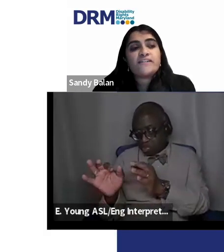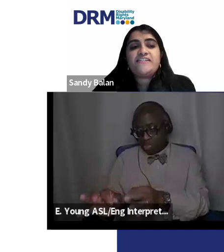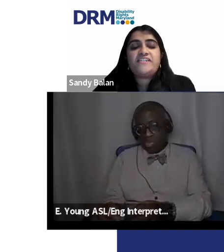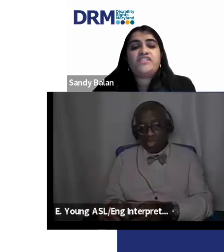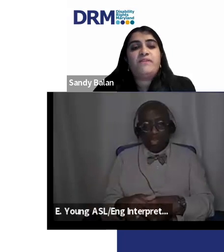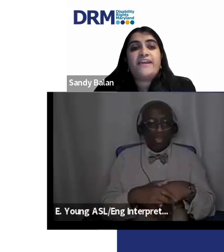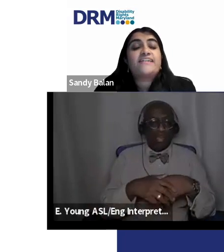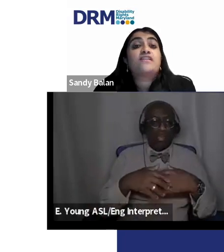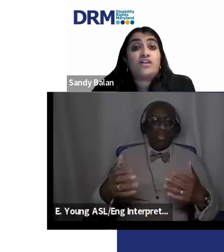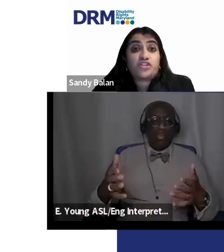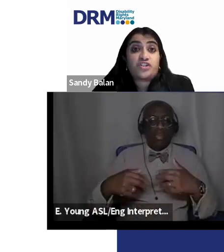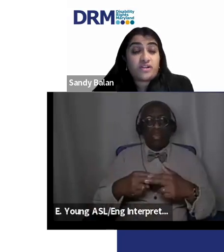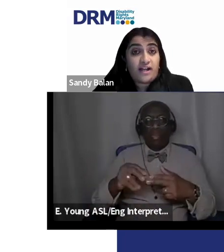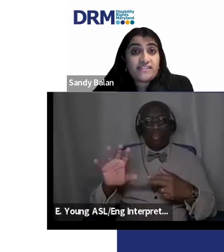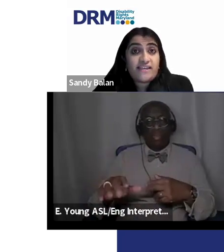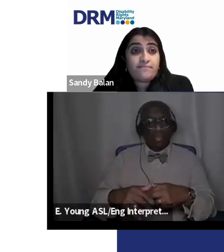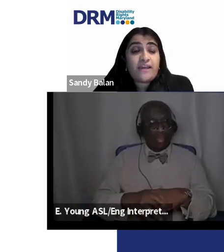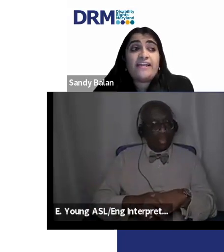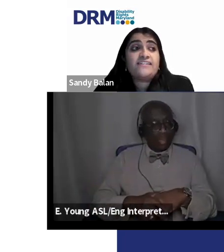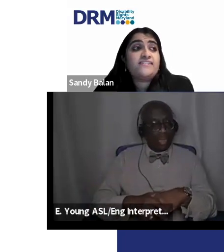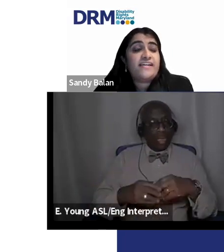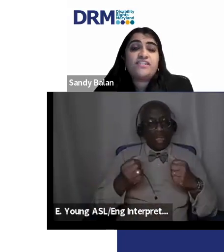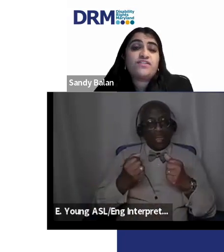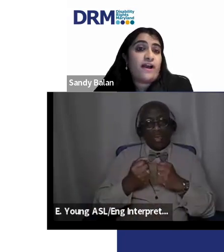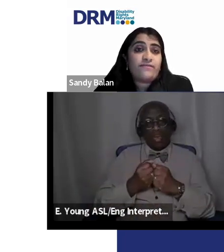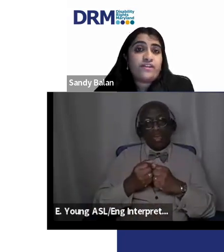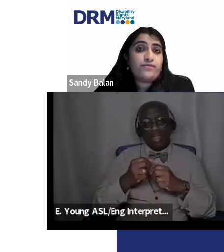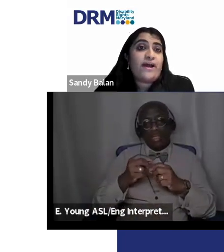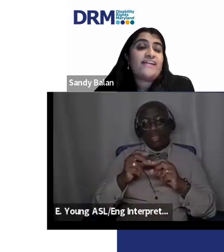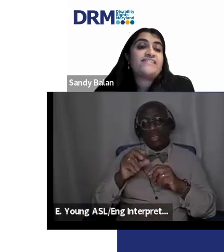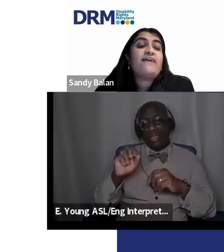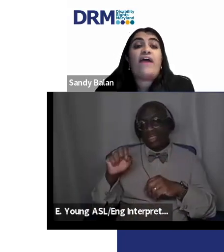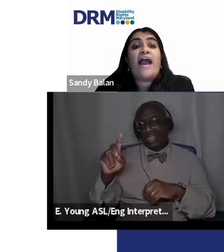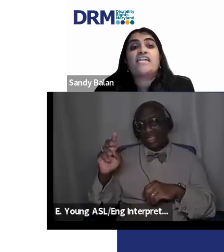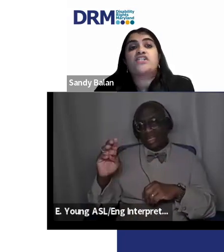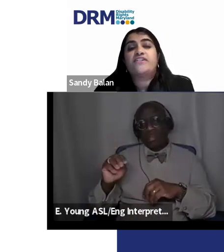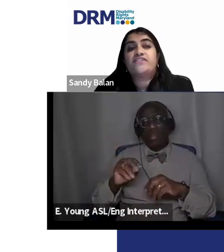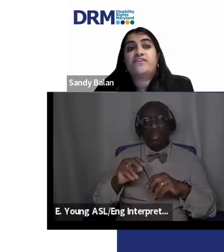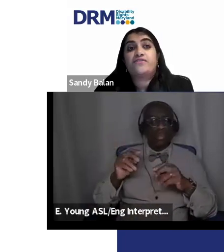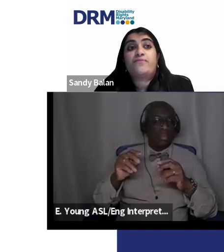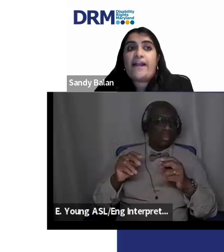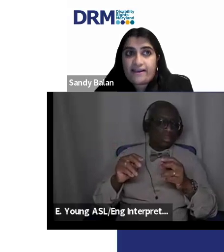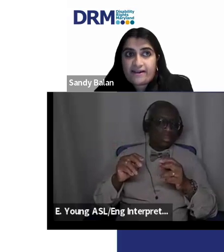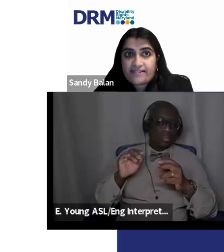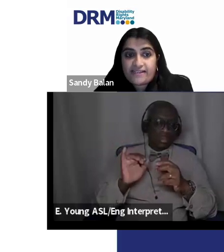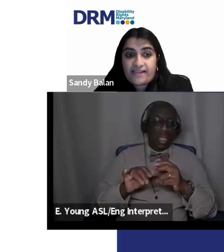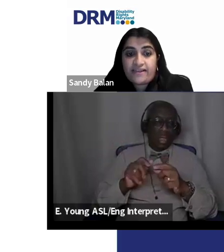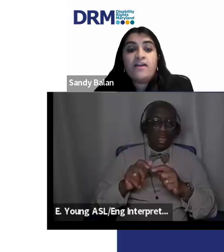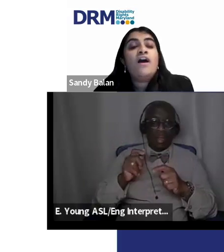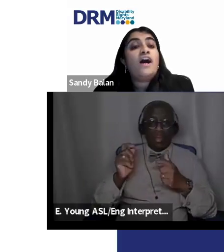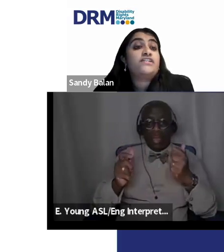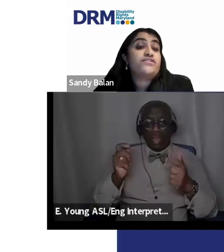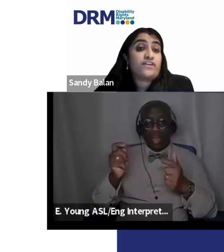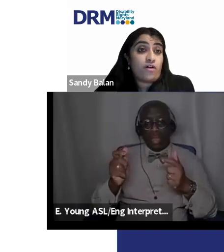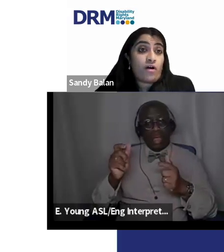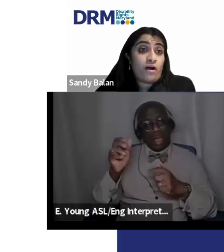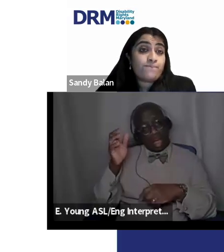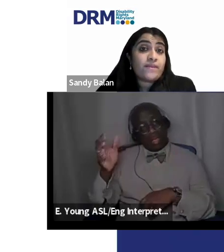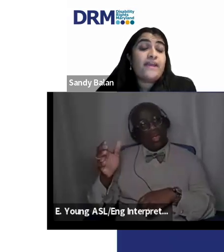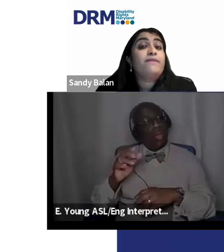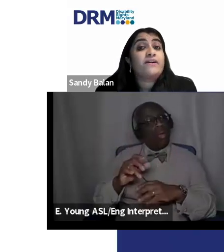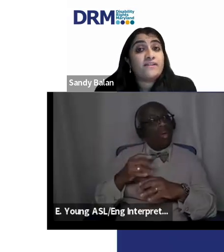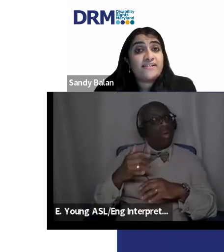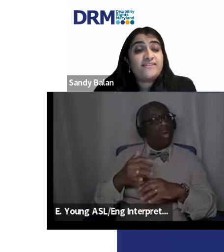So supported decision-making is a larger concept, and states around the US have actually started recognizing it under their